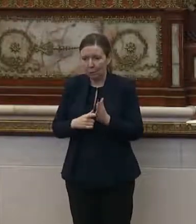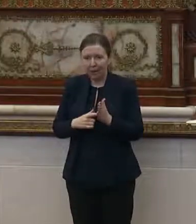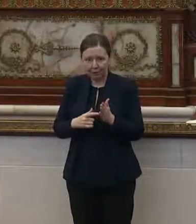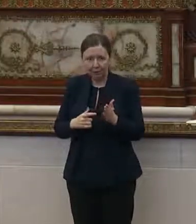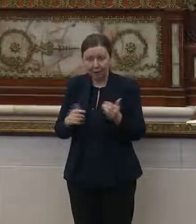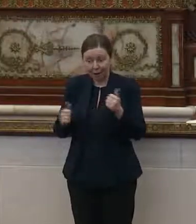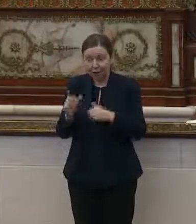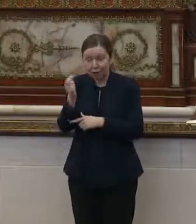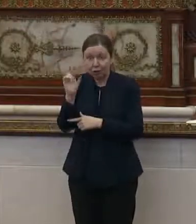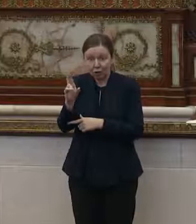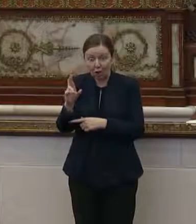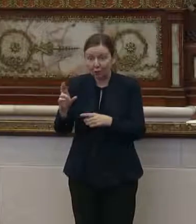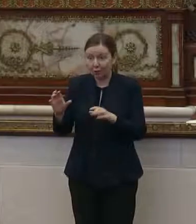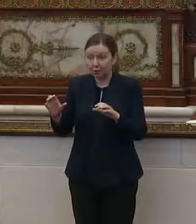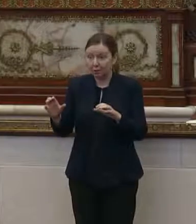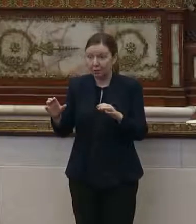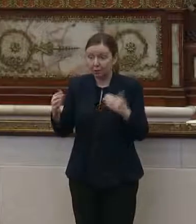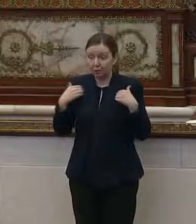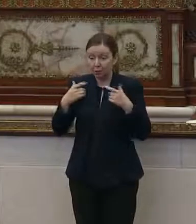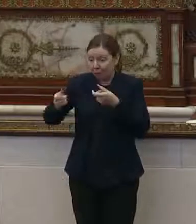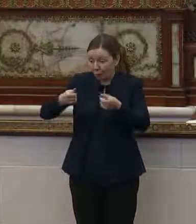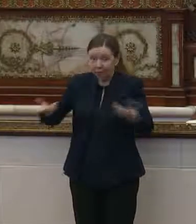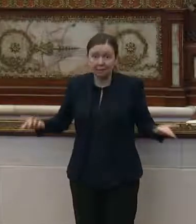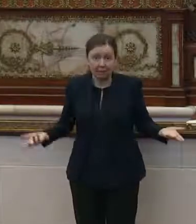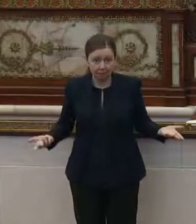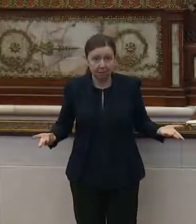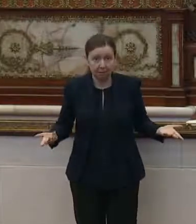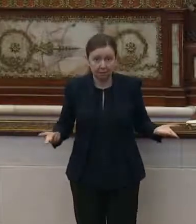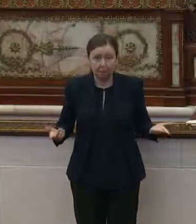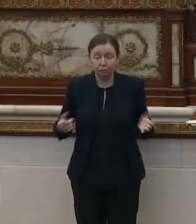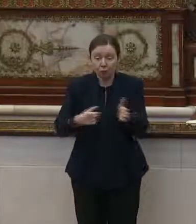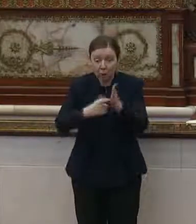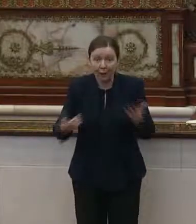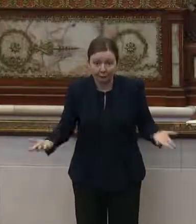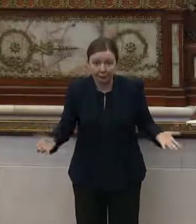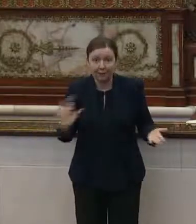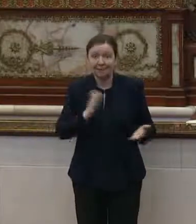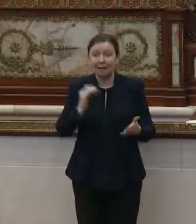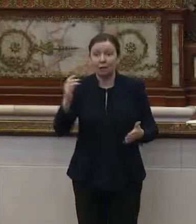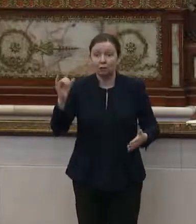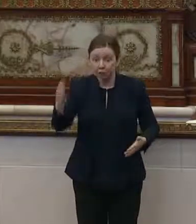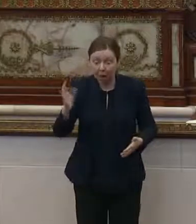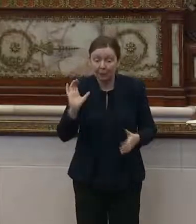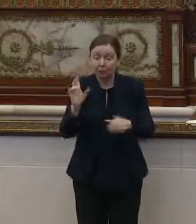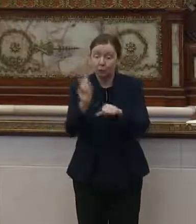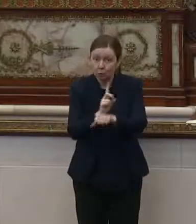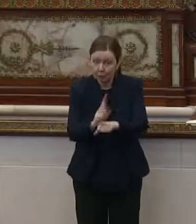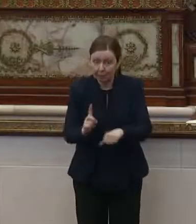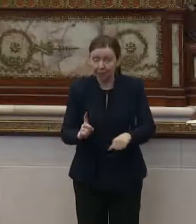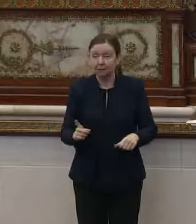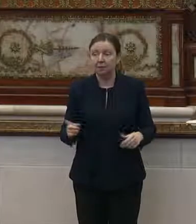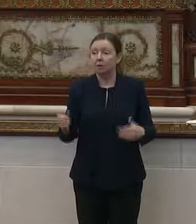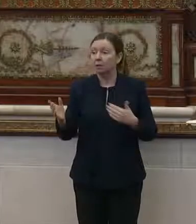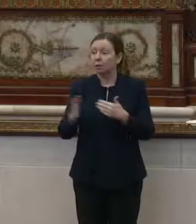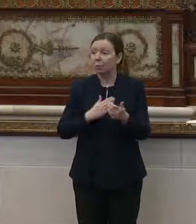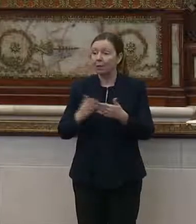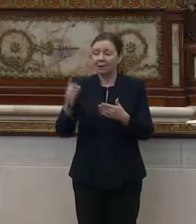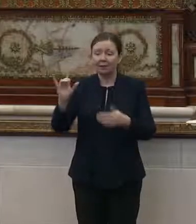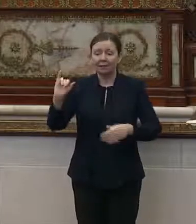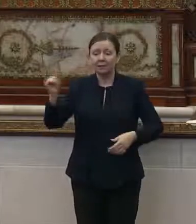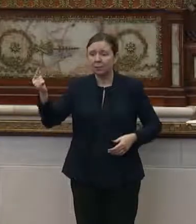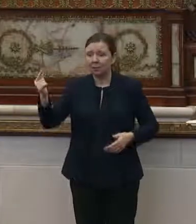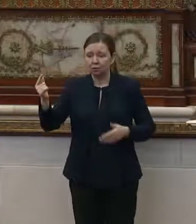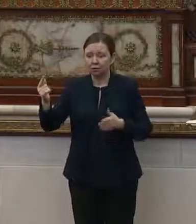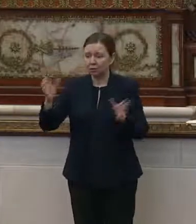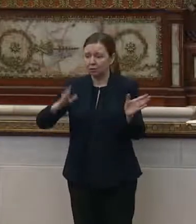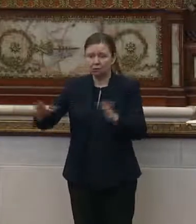the charter to exercise oversight. Required. It's our duty. And whatever the Inspector General